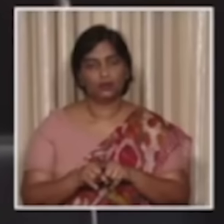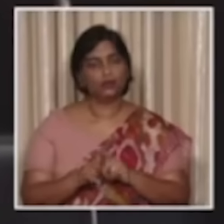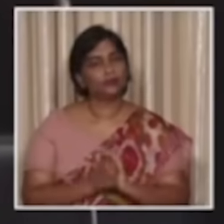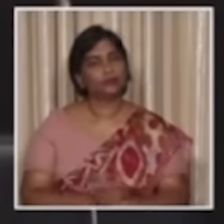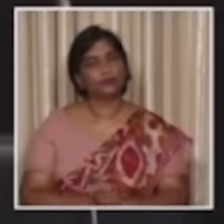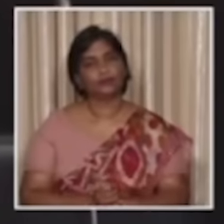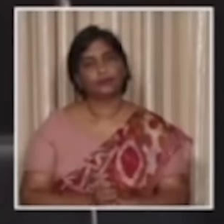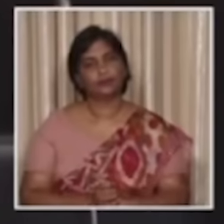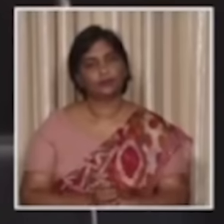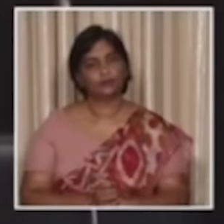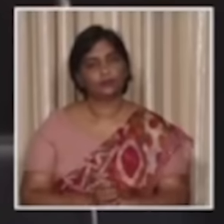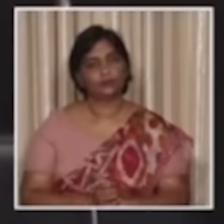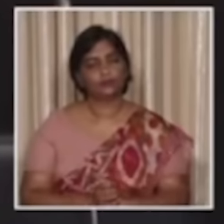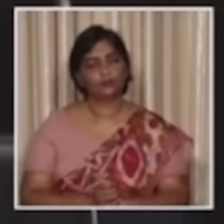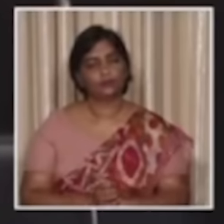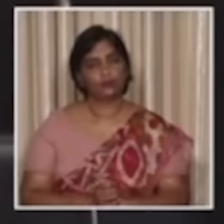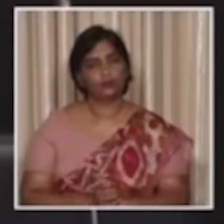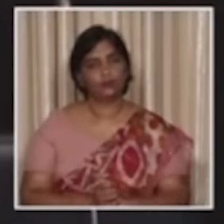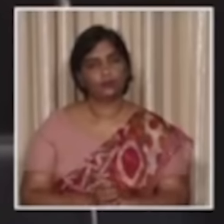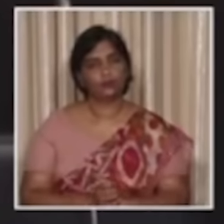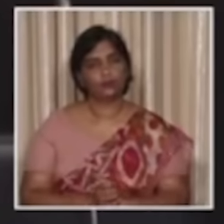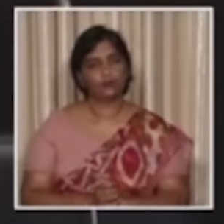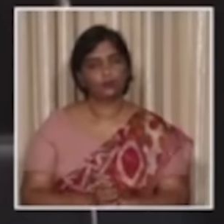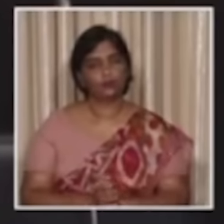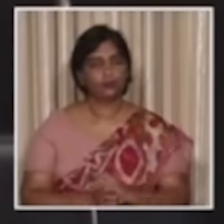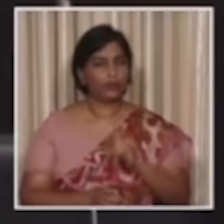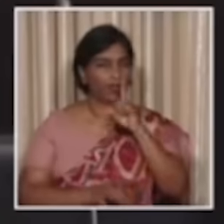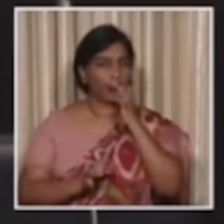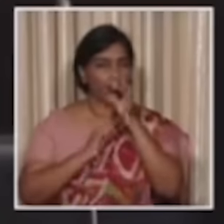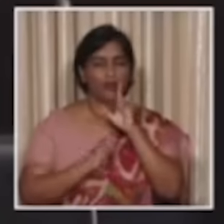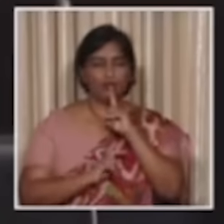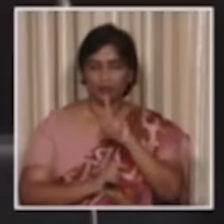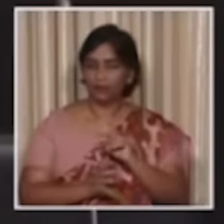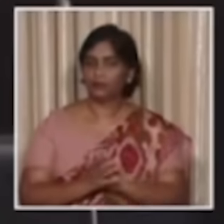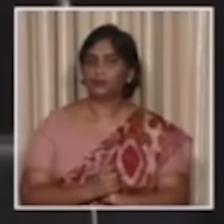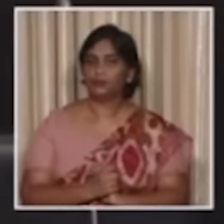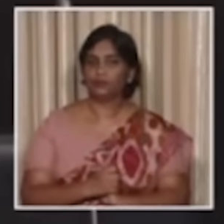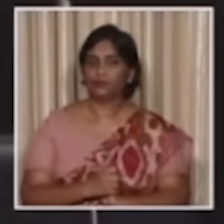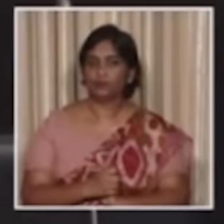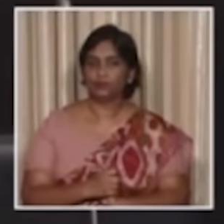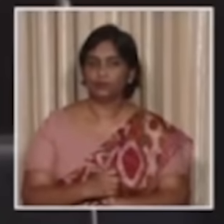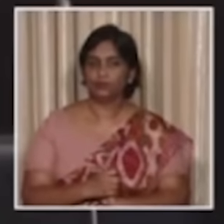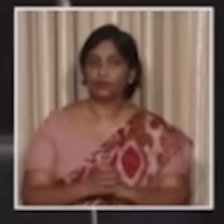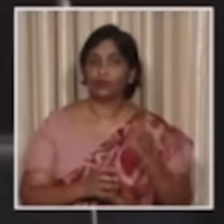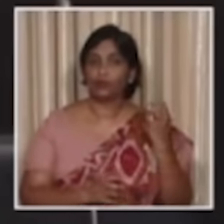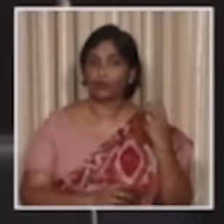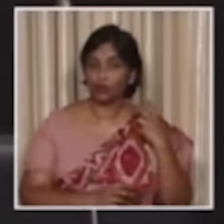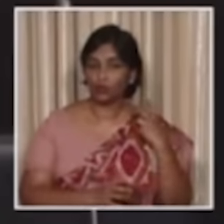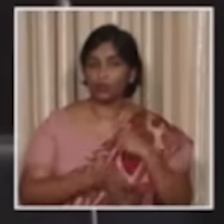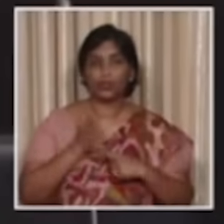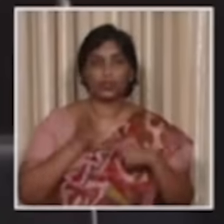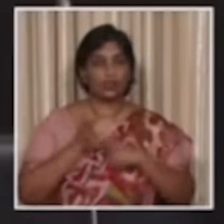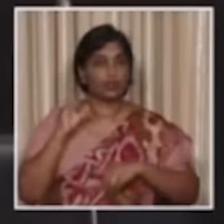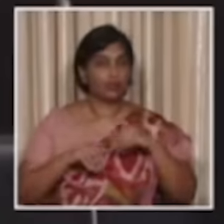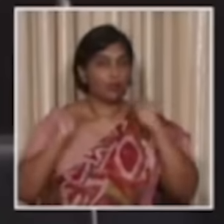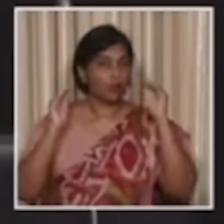single narrative. It deals with the attempts to control or minimize the effect of the Muslim vote. The book brings into